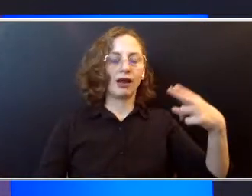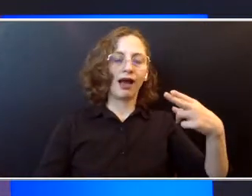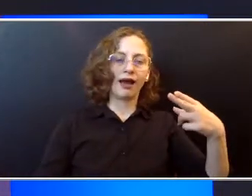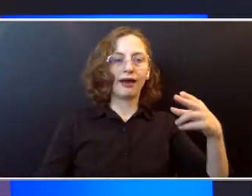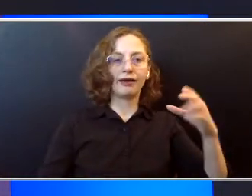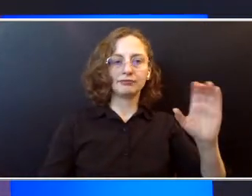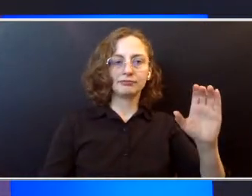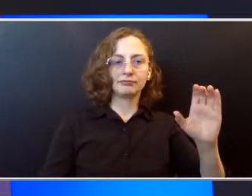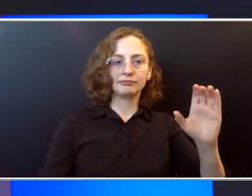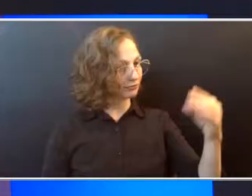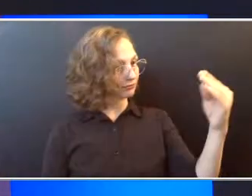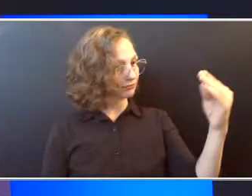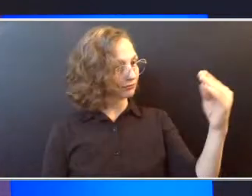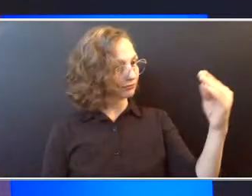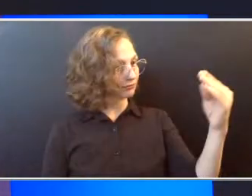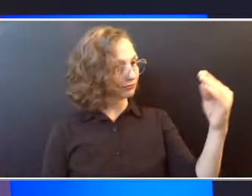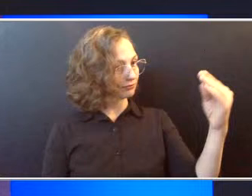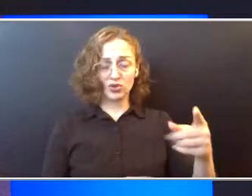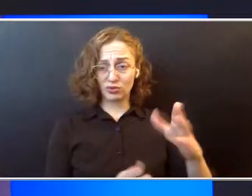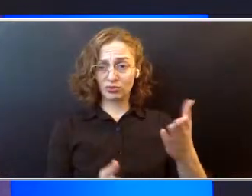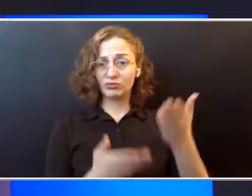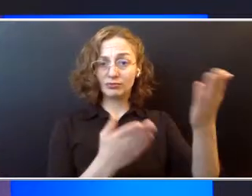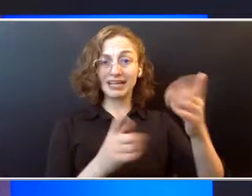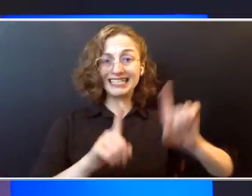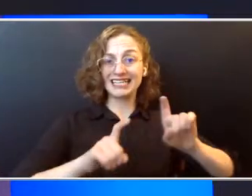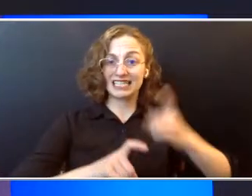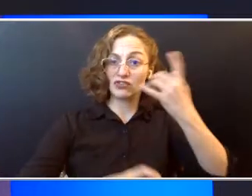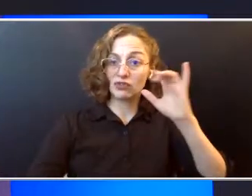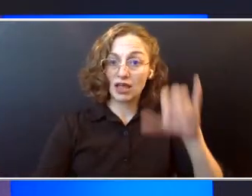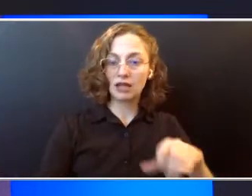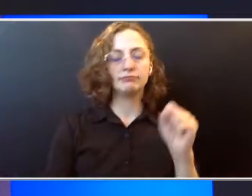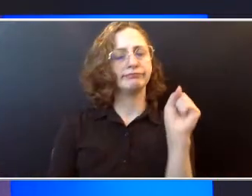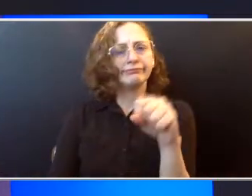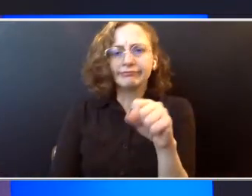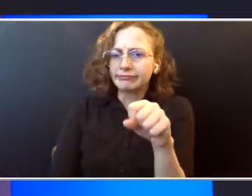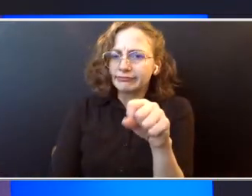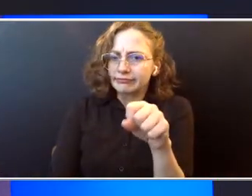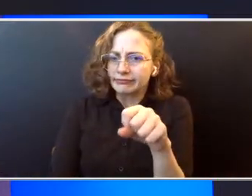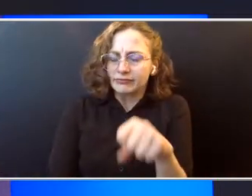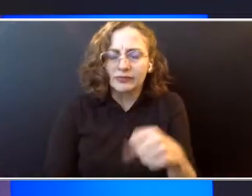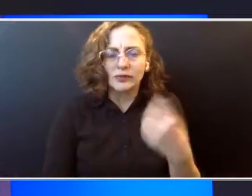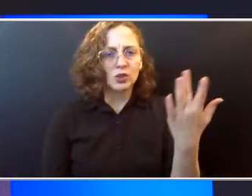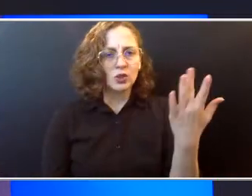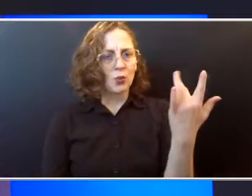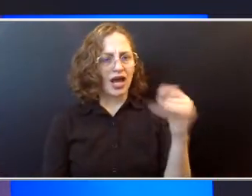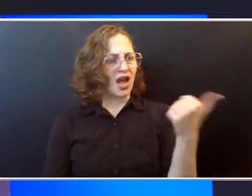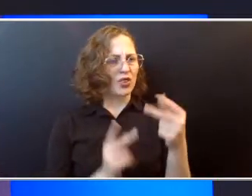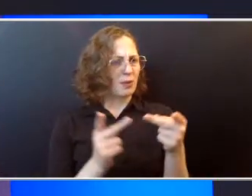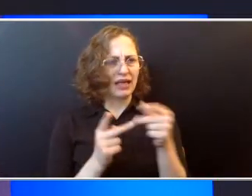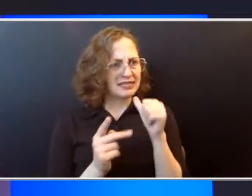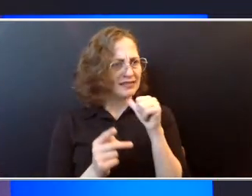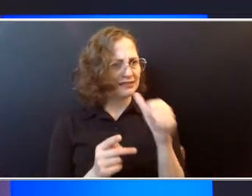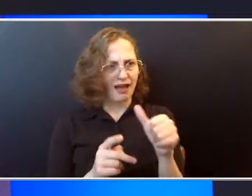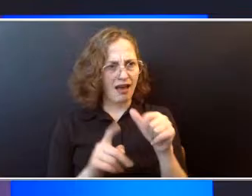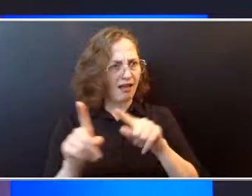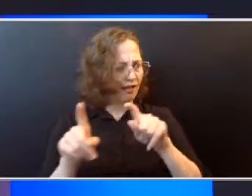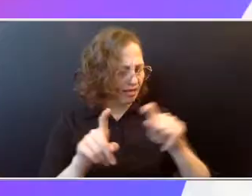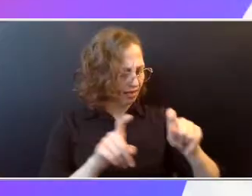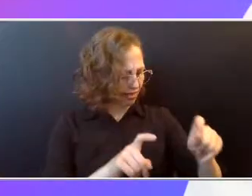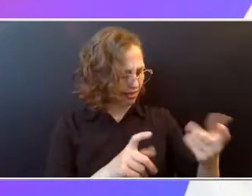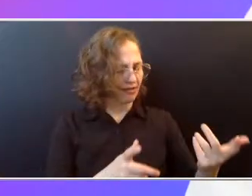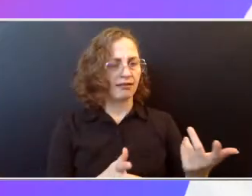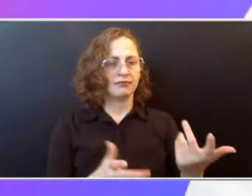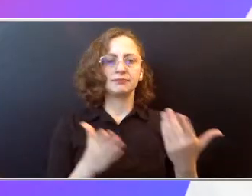Lp(a). Yeah, absolutely. And so why is it not happening in other places if we do it here? Well, again, there aren't any official